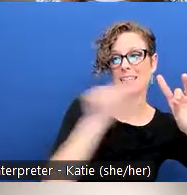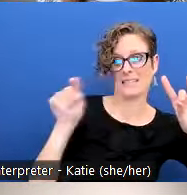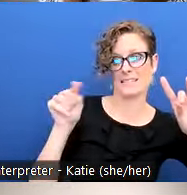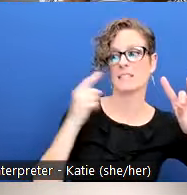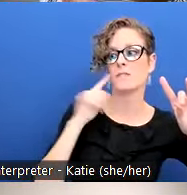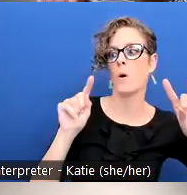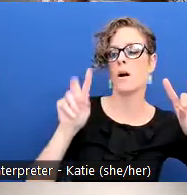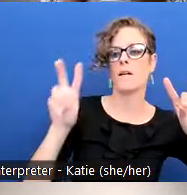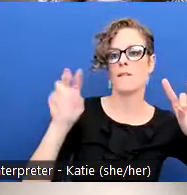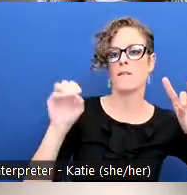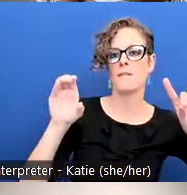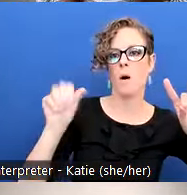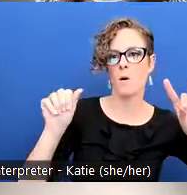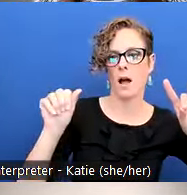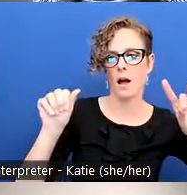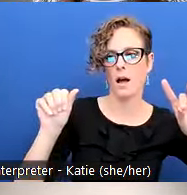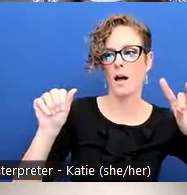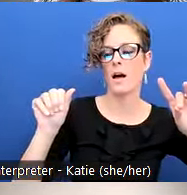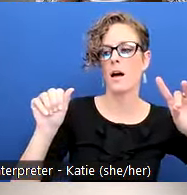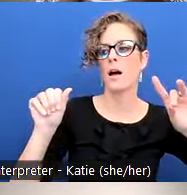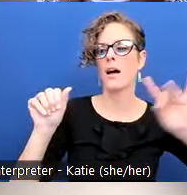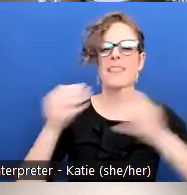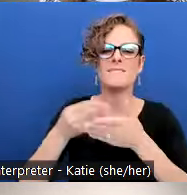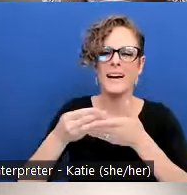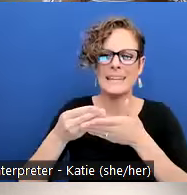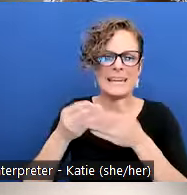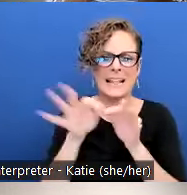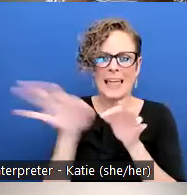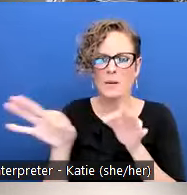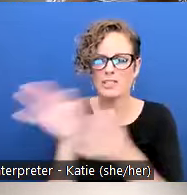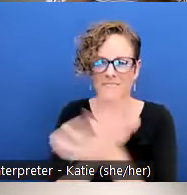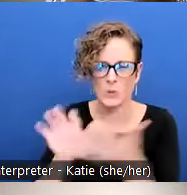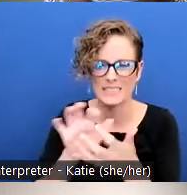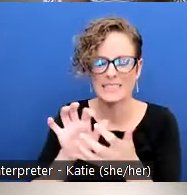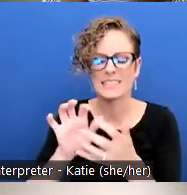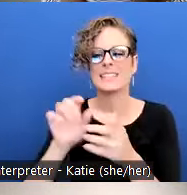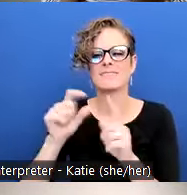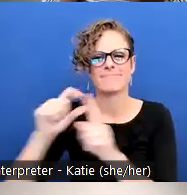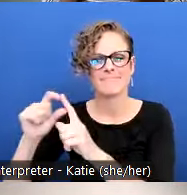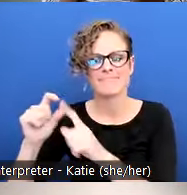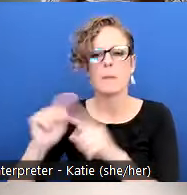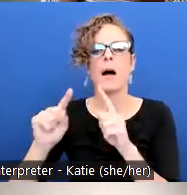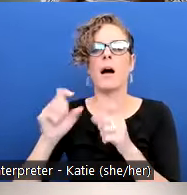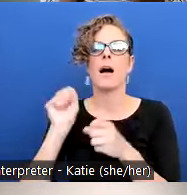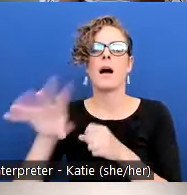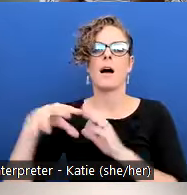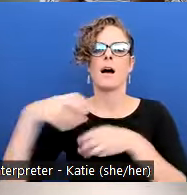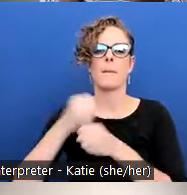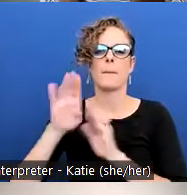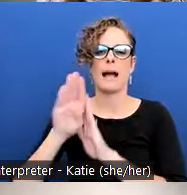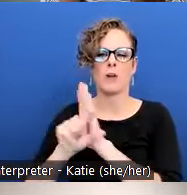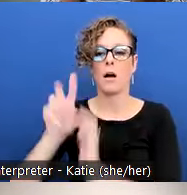again, the funding stuff gets a little bit confusing, but to give a little bit of background on this VOCA situation, VOCA